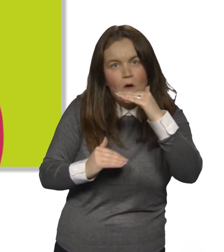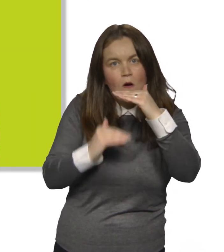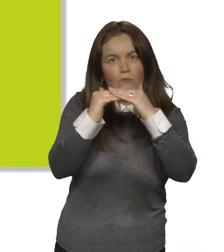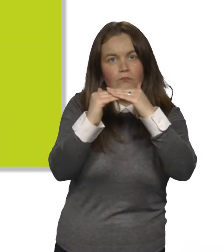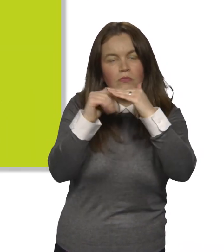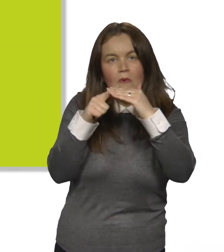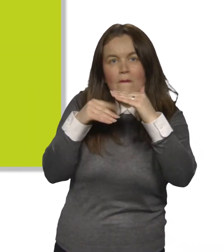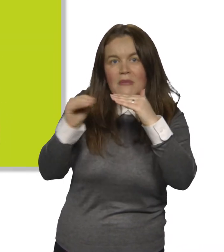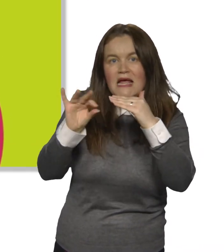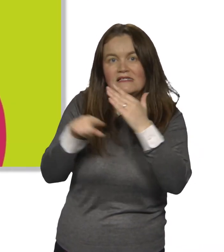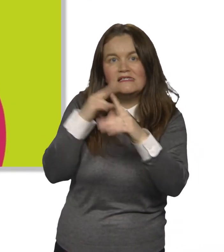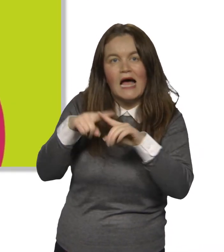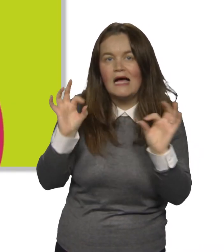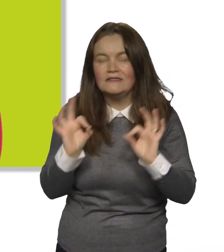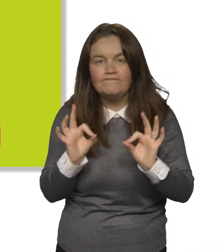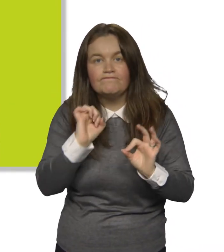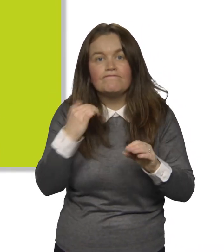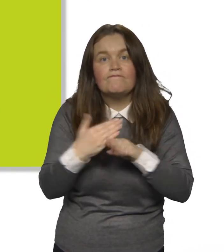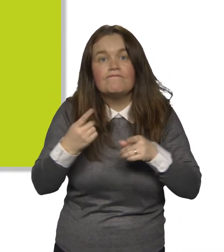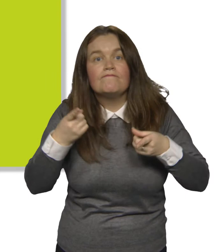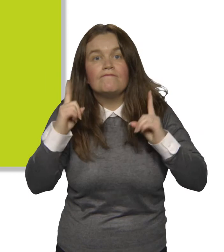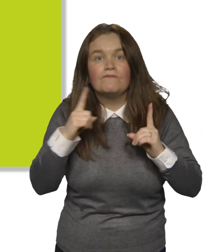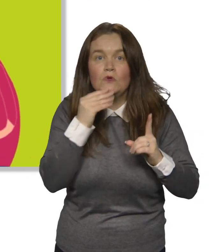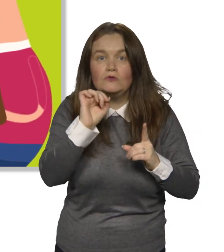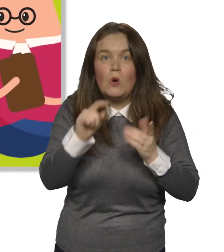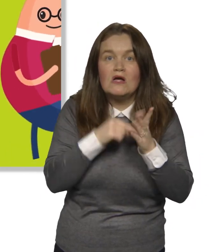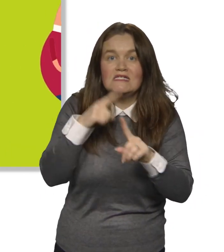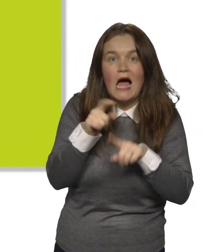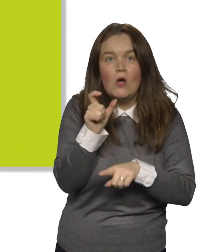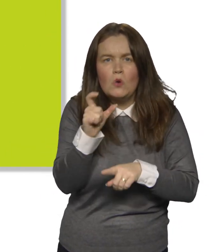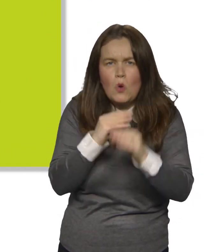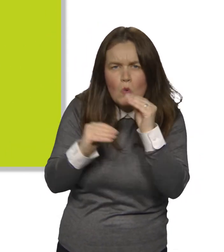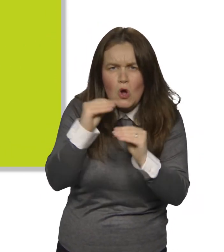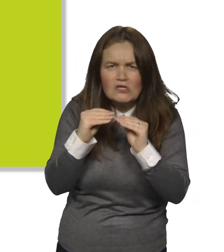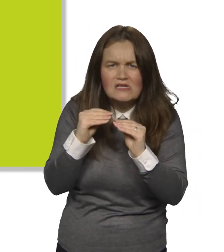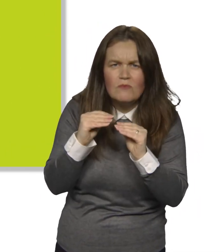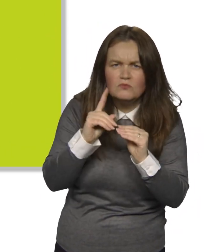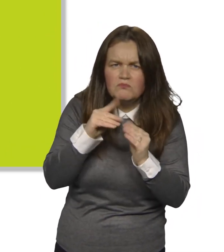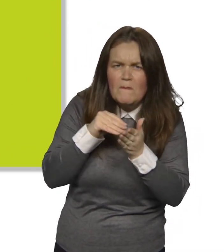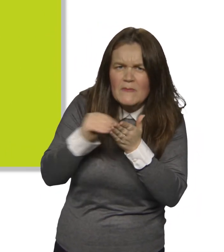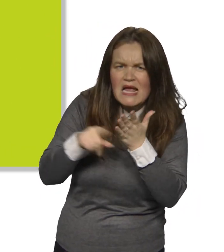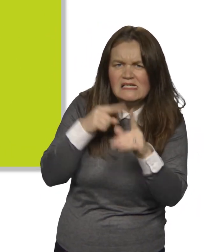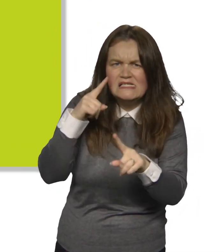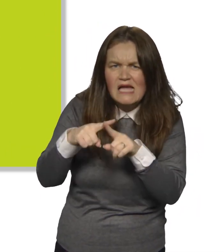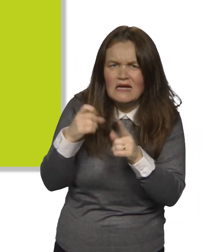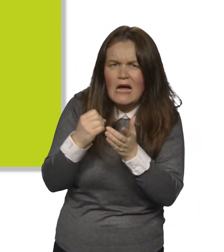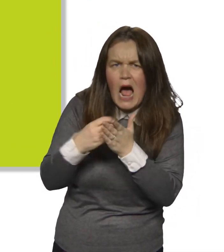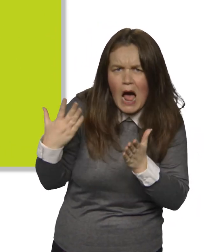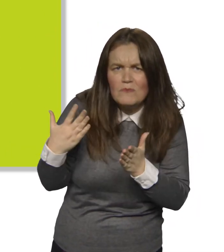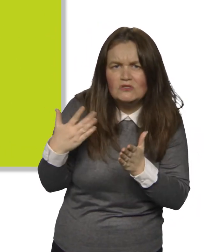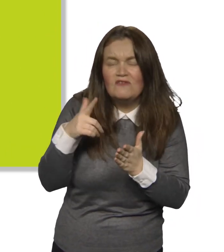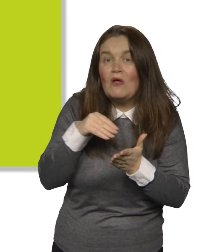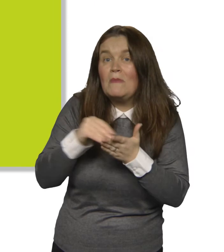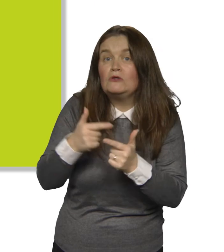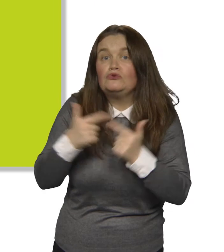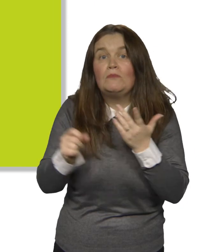will use your tax code to work out when you should start paying tax and how much you need to pay. And if you pay too much tax, your tax code